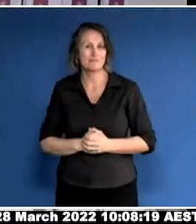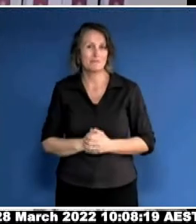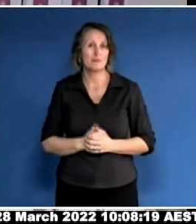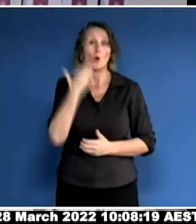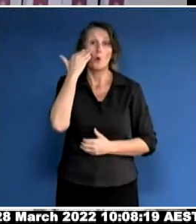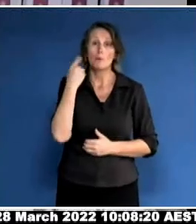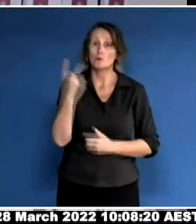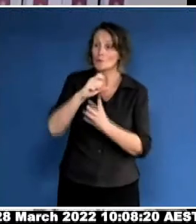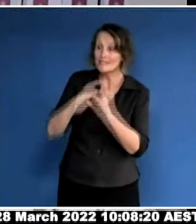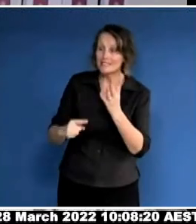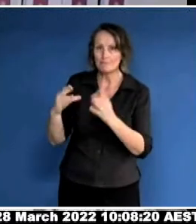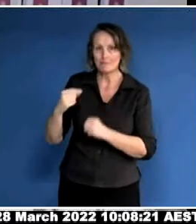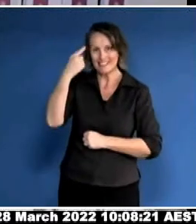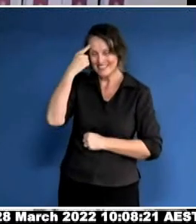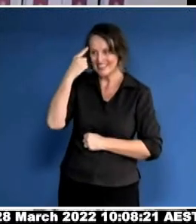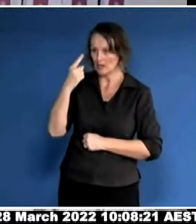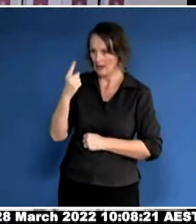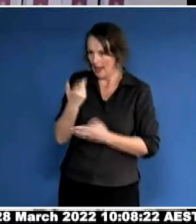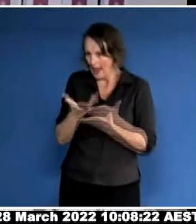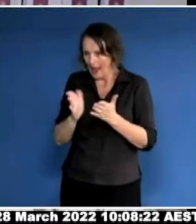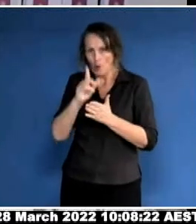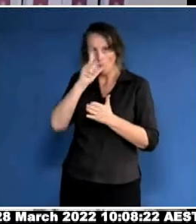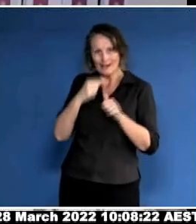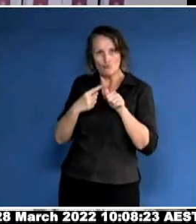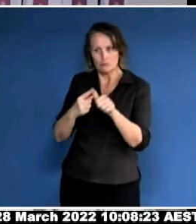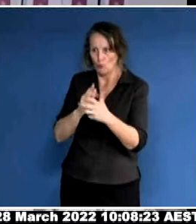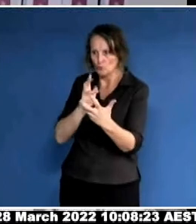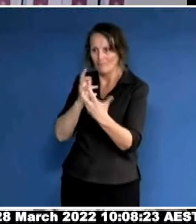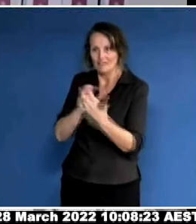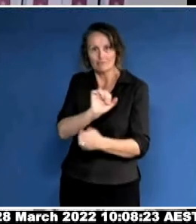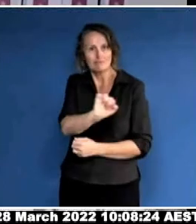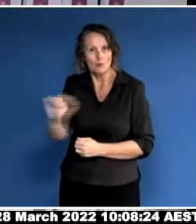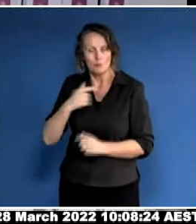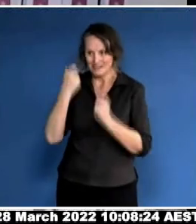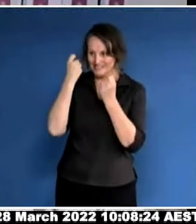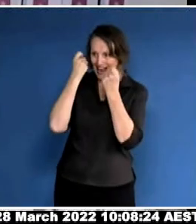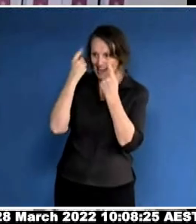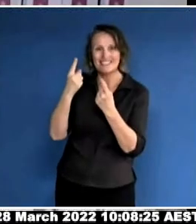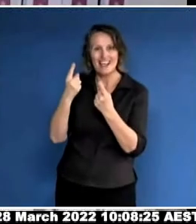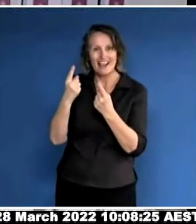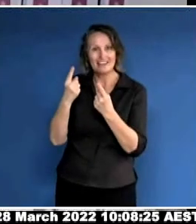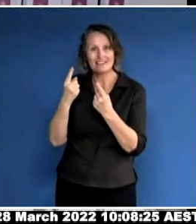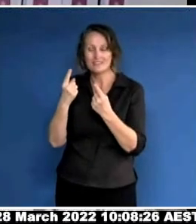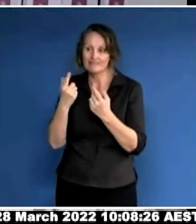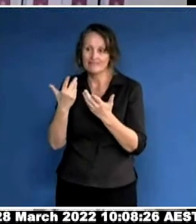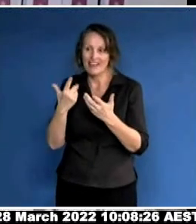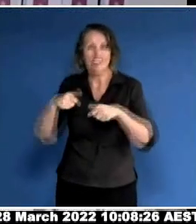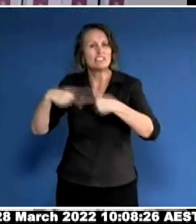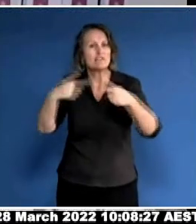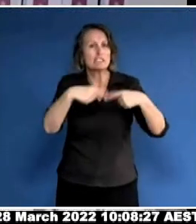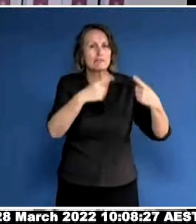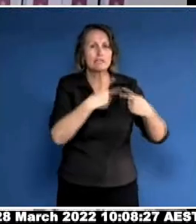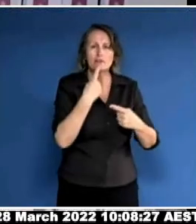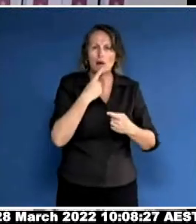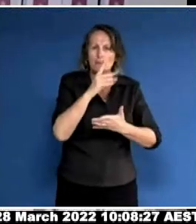discussions and responses must recognise the intersections with other forms of discrimination experienced